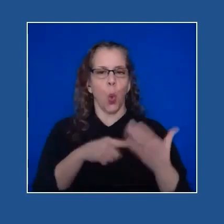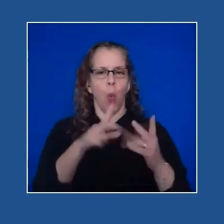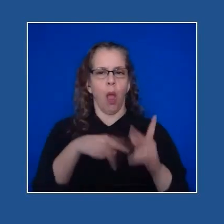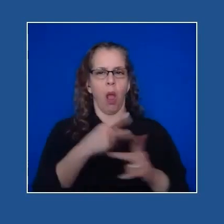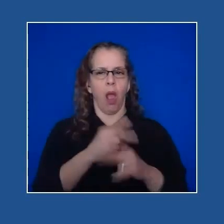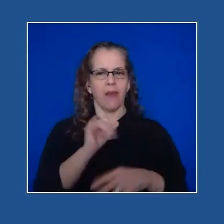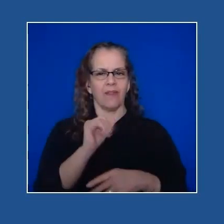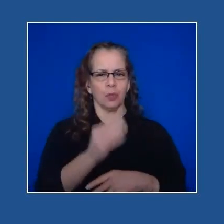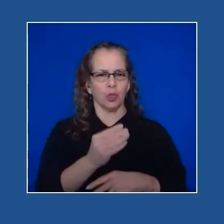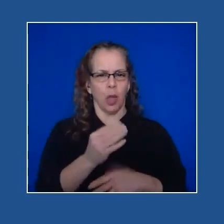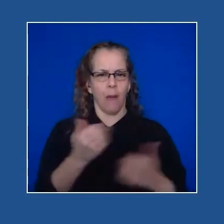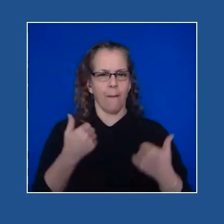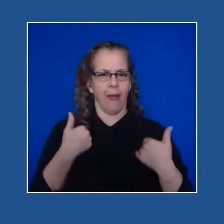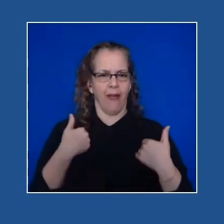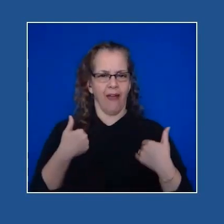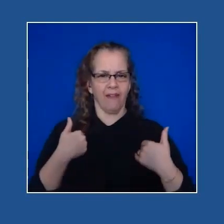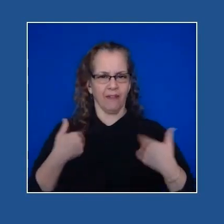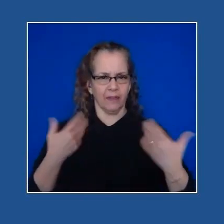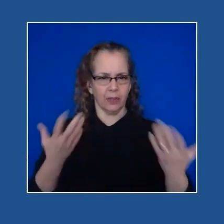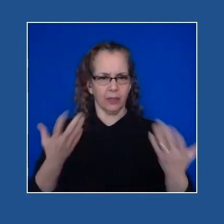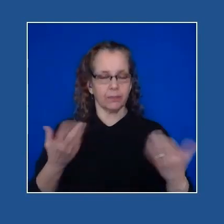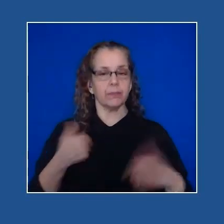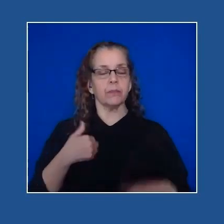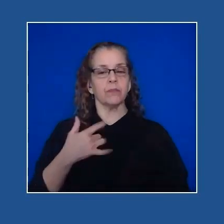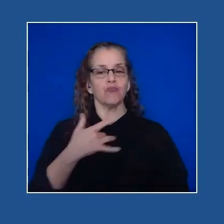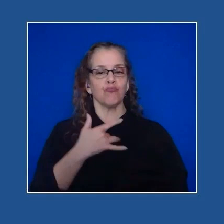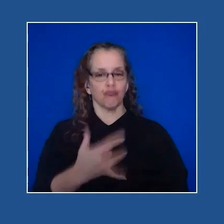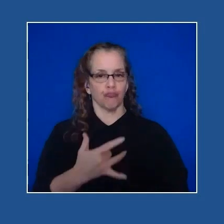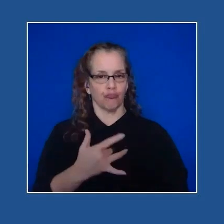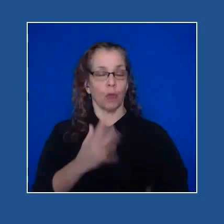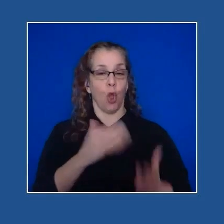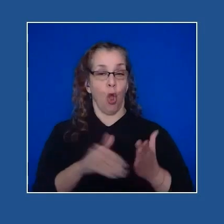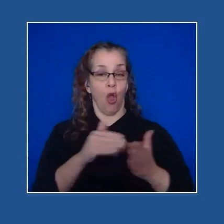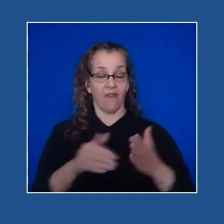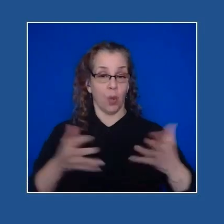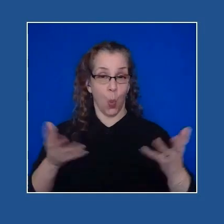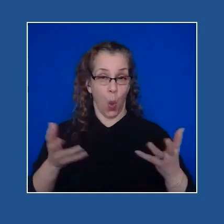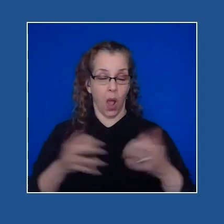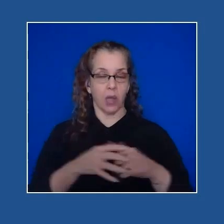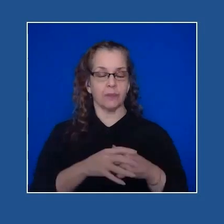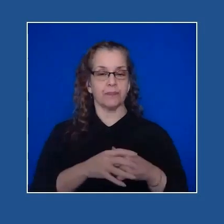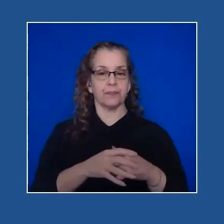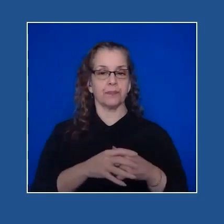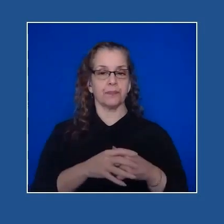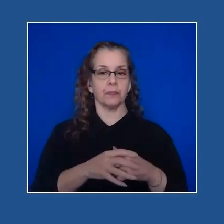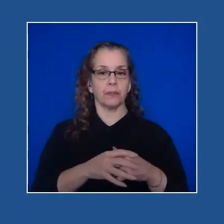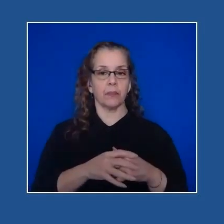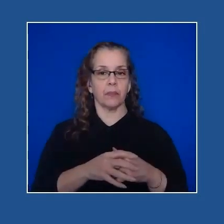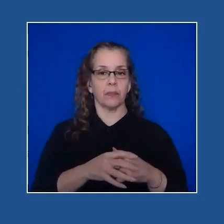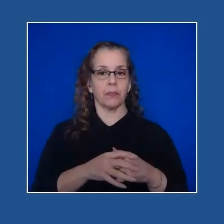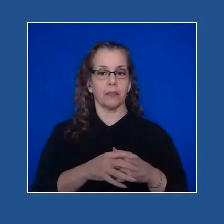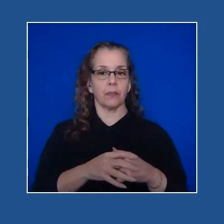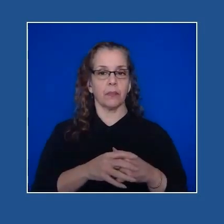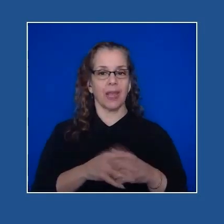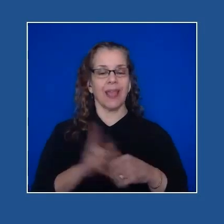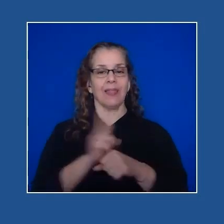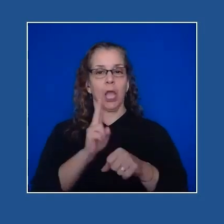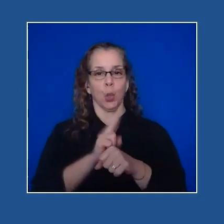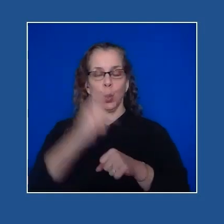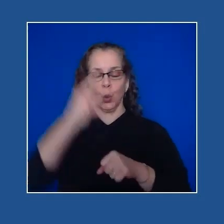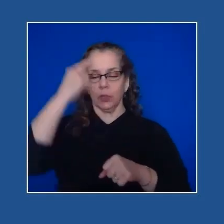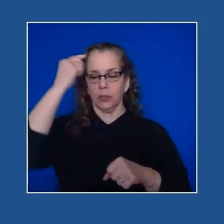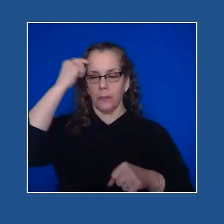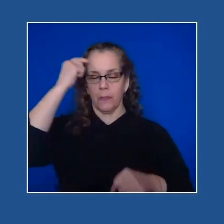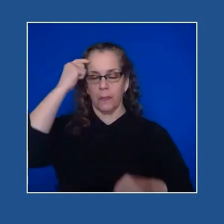their employment? They mention most frequently that they adopt mindfulness types of strategies to stay in the here